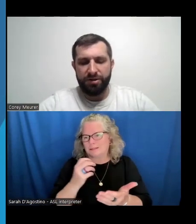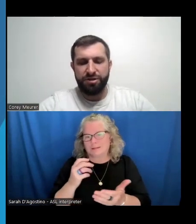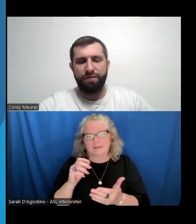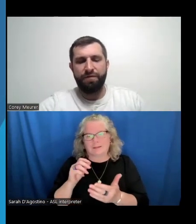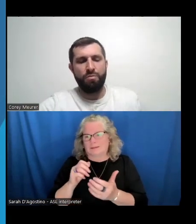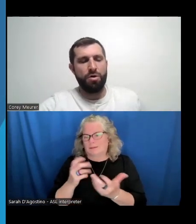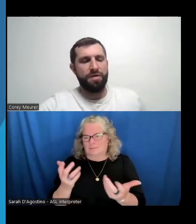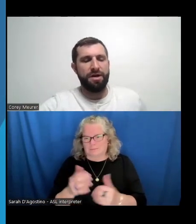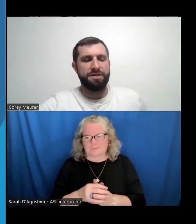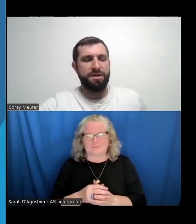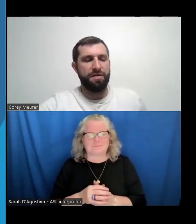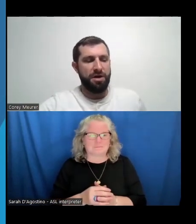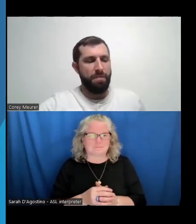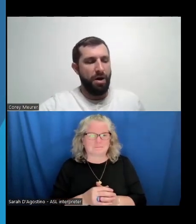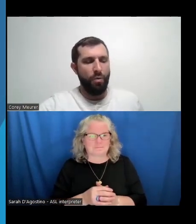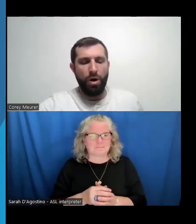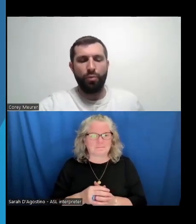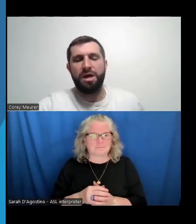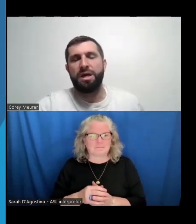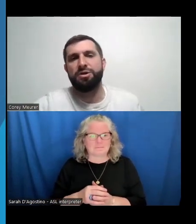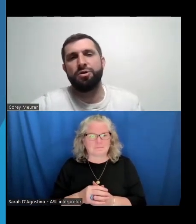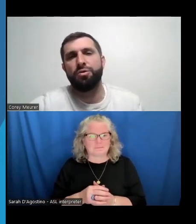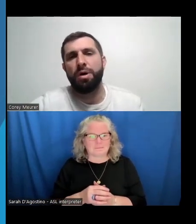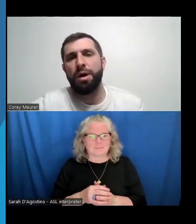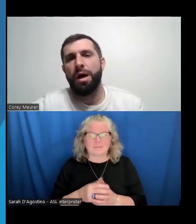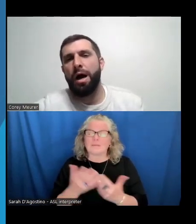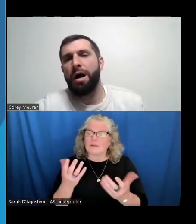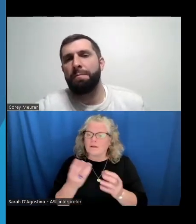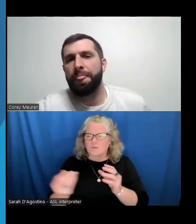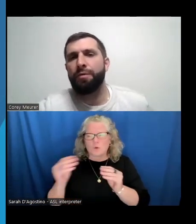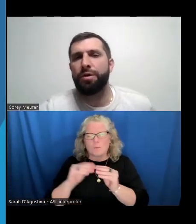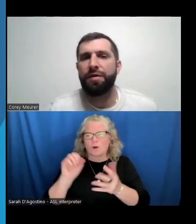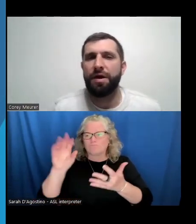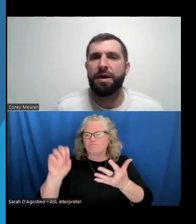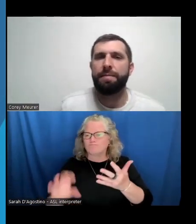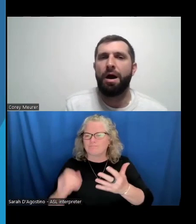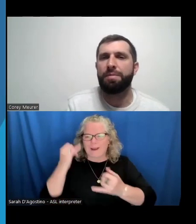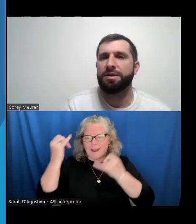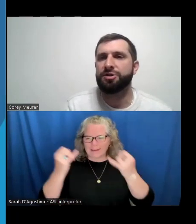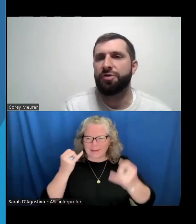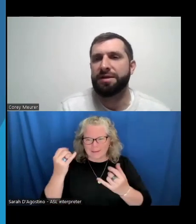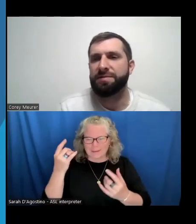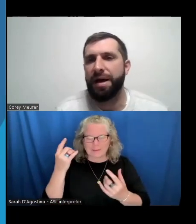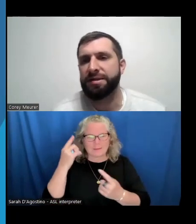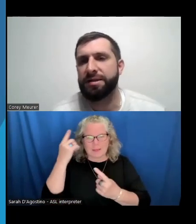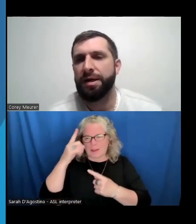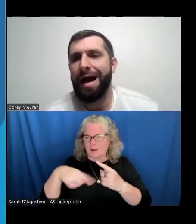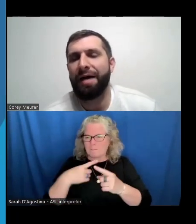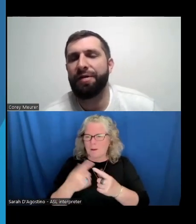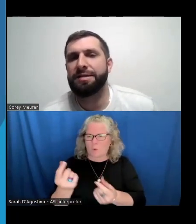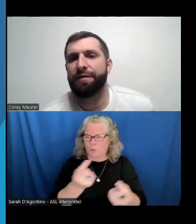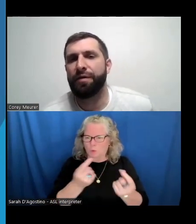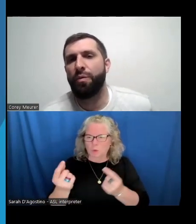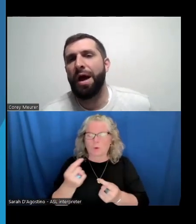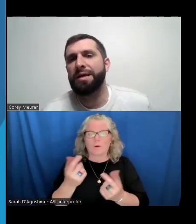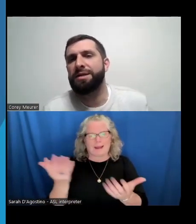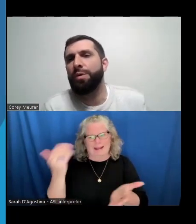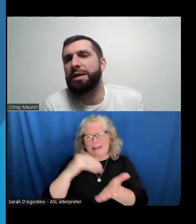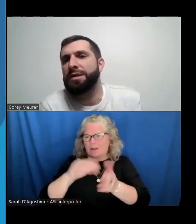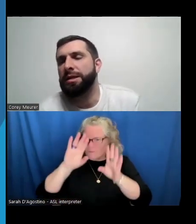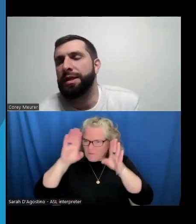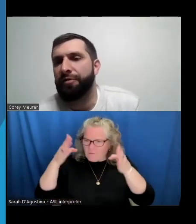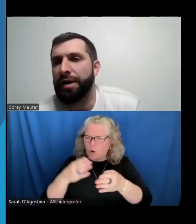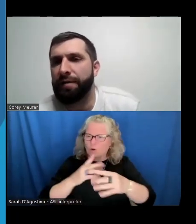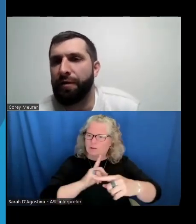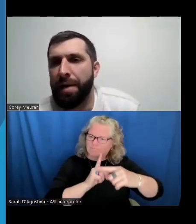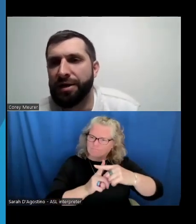So again, just a few more things to think about what we can do and really thinking about being strengths-based. I think different ways that